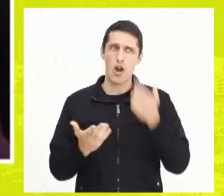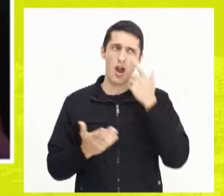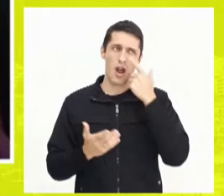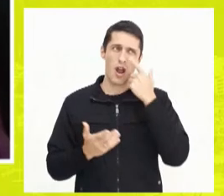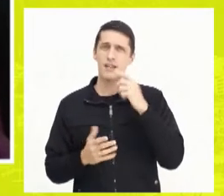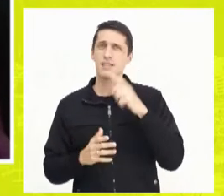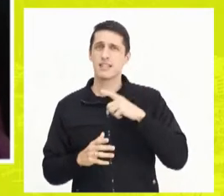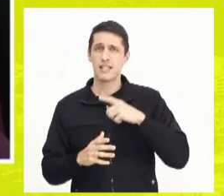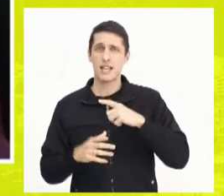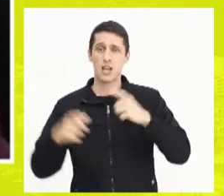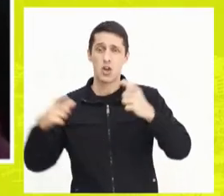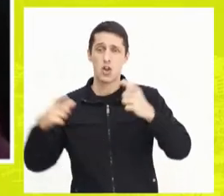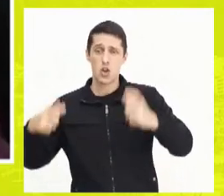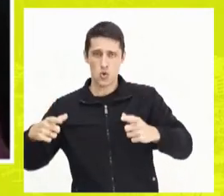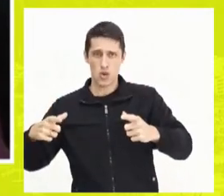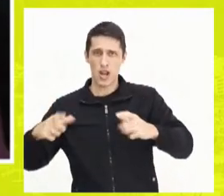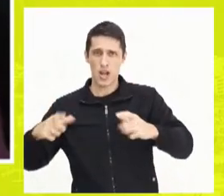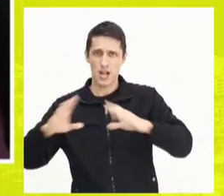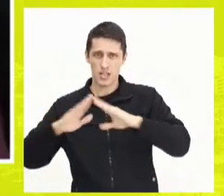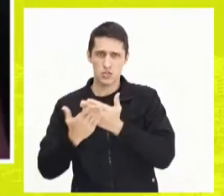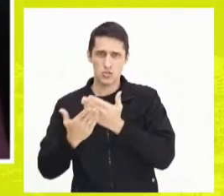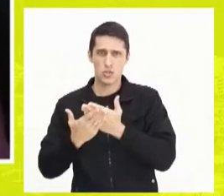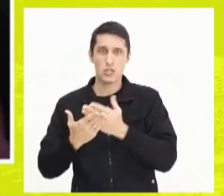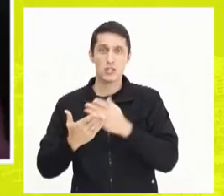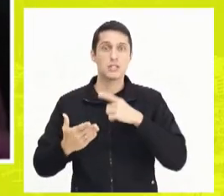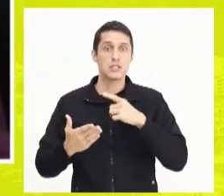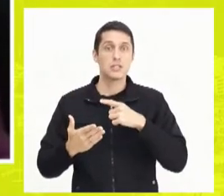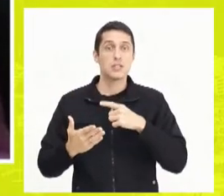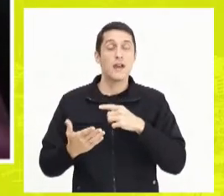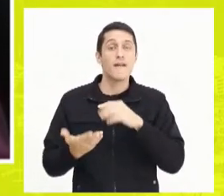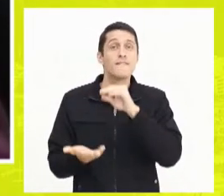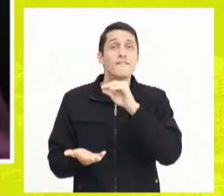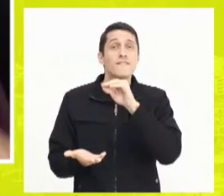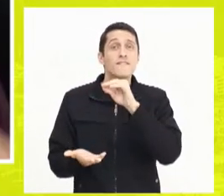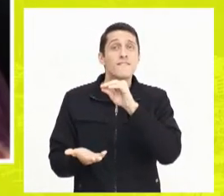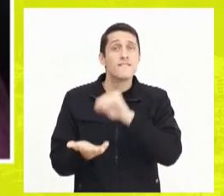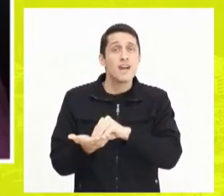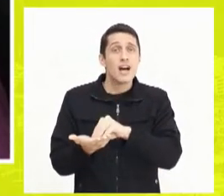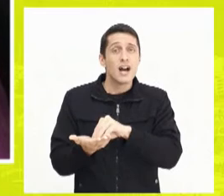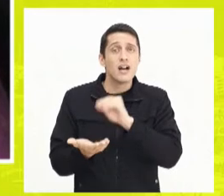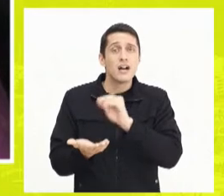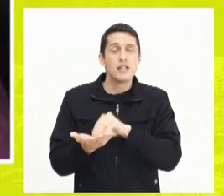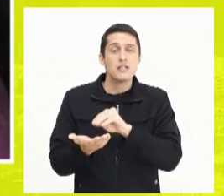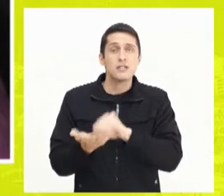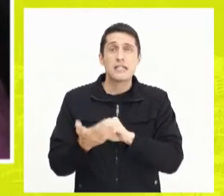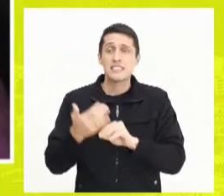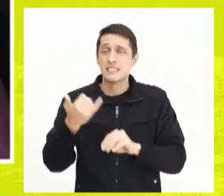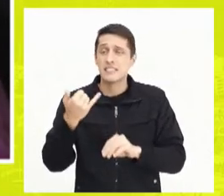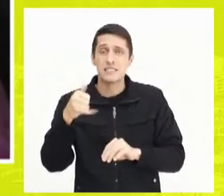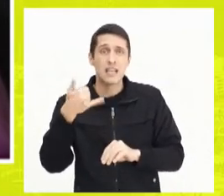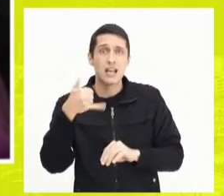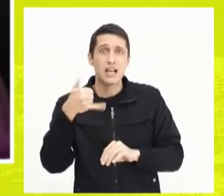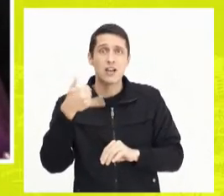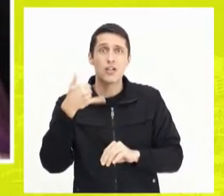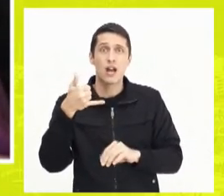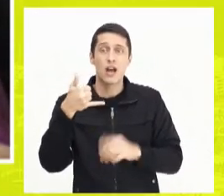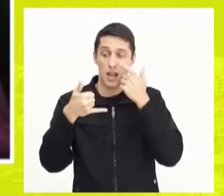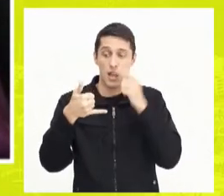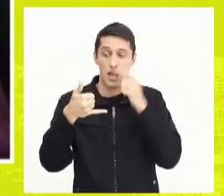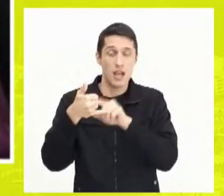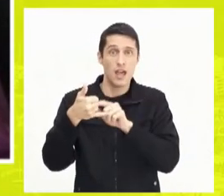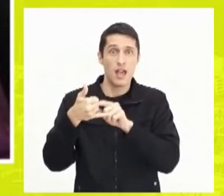brazil is very heterogeneous there are gaps there are schools